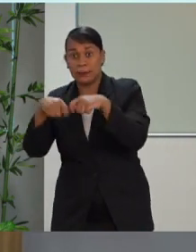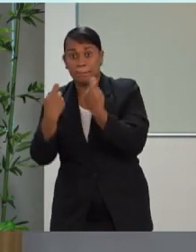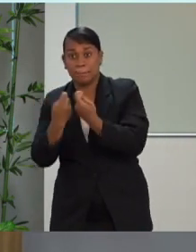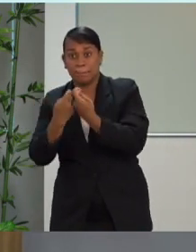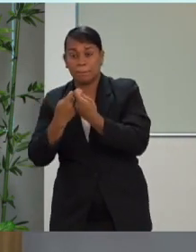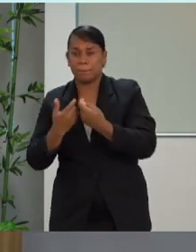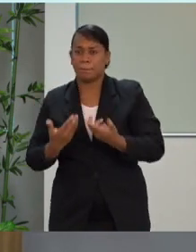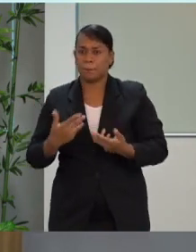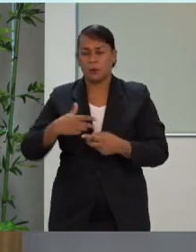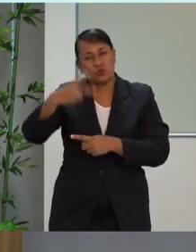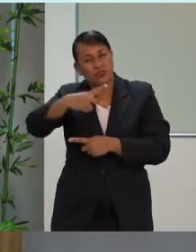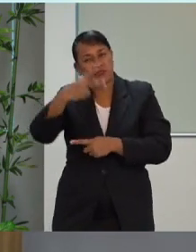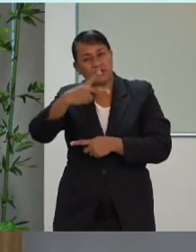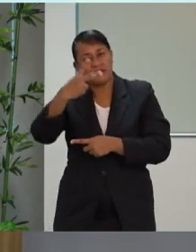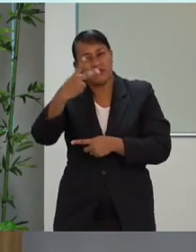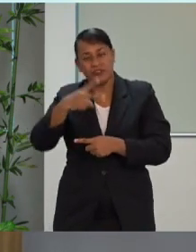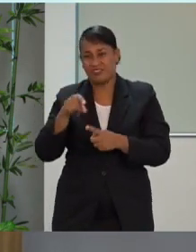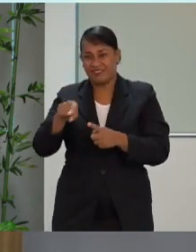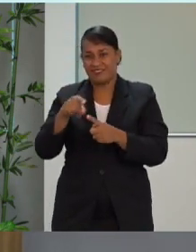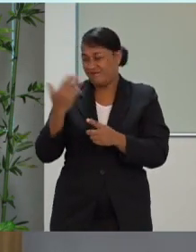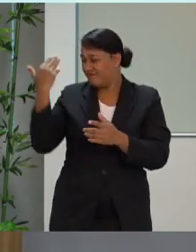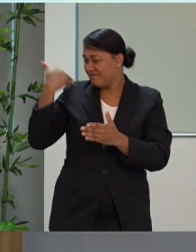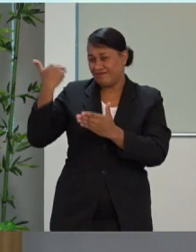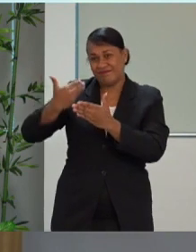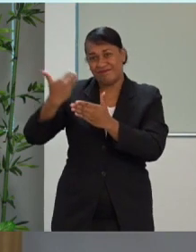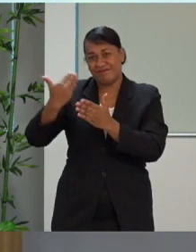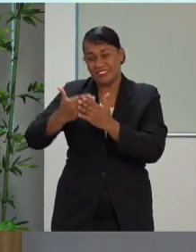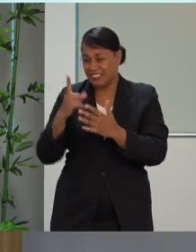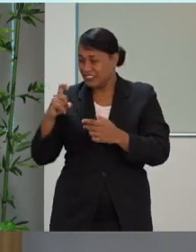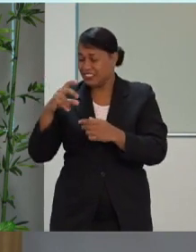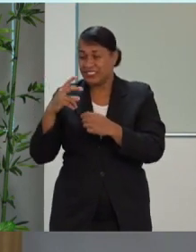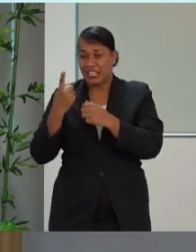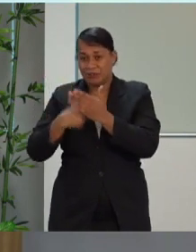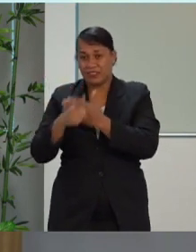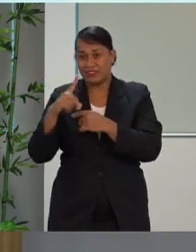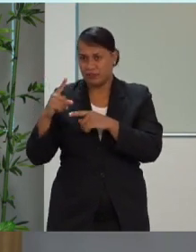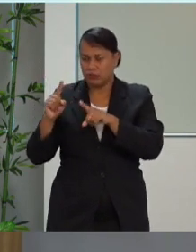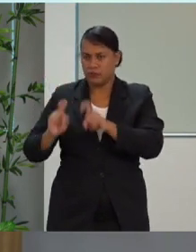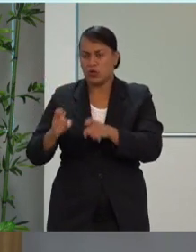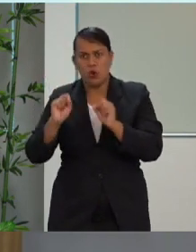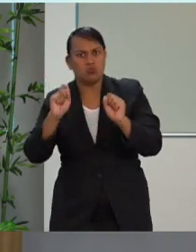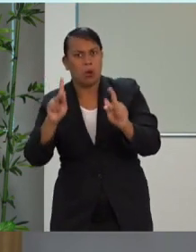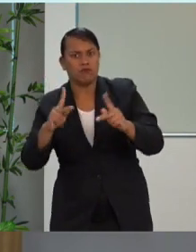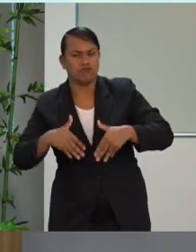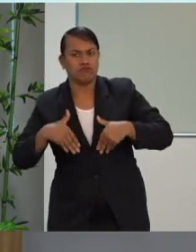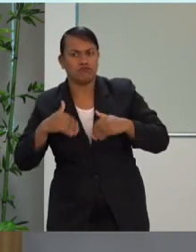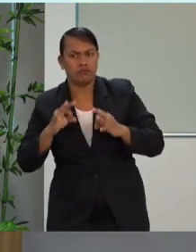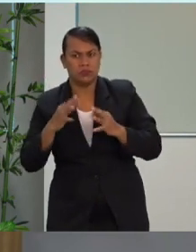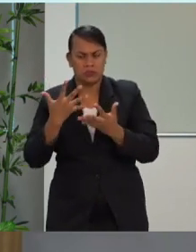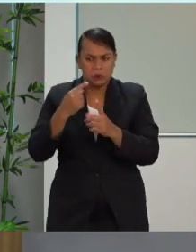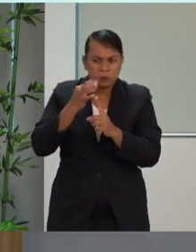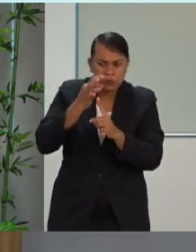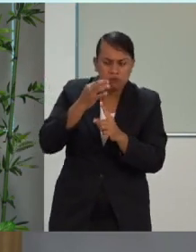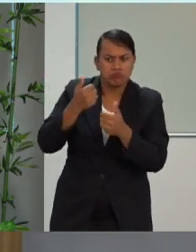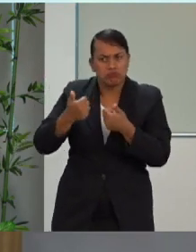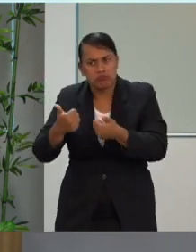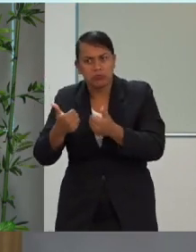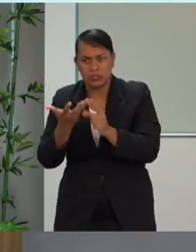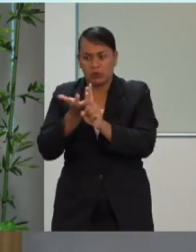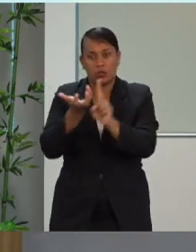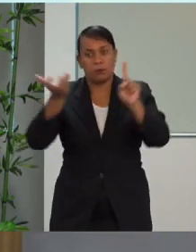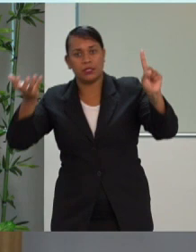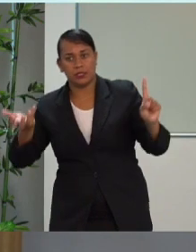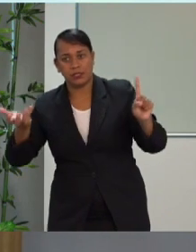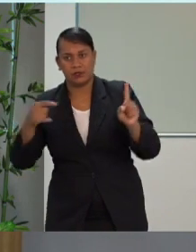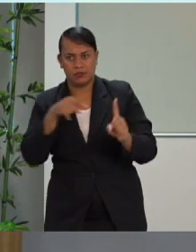known cases prior to these new cases remain stable and are in our isolation facilities